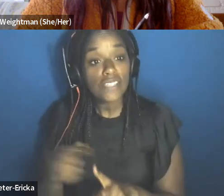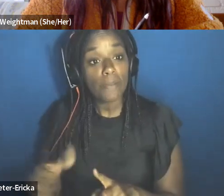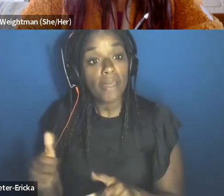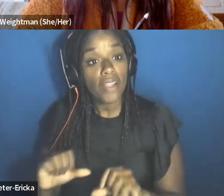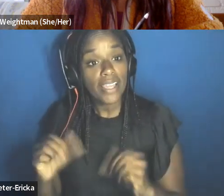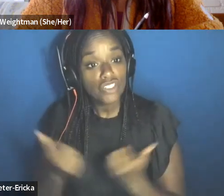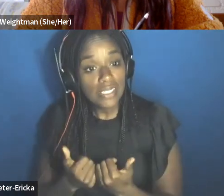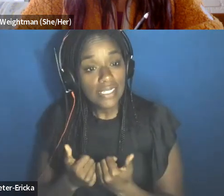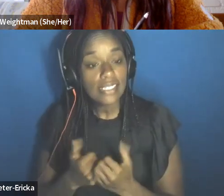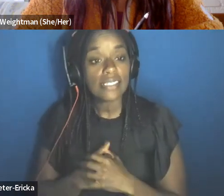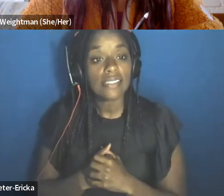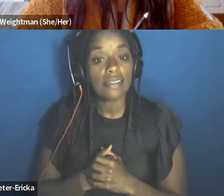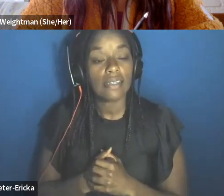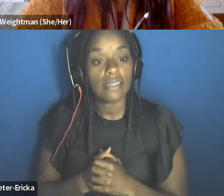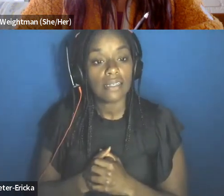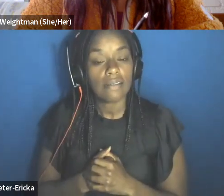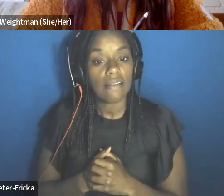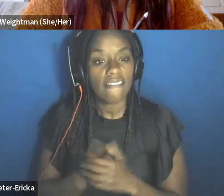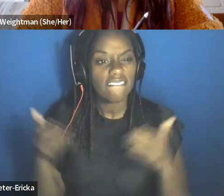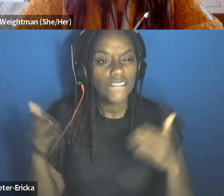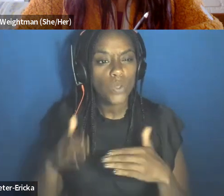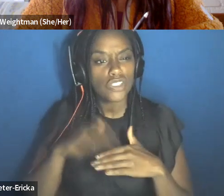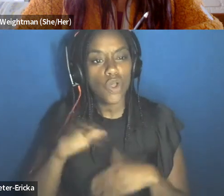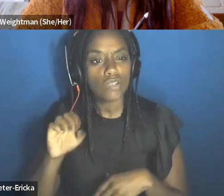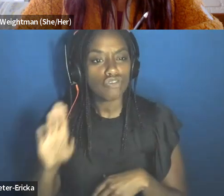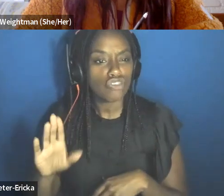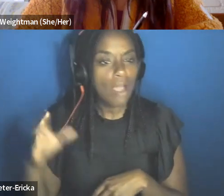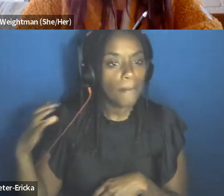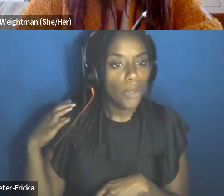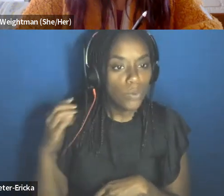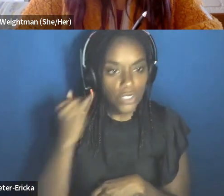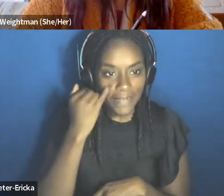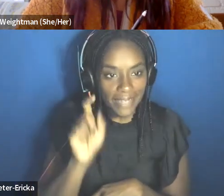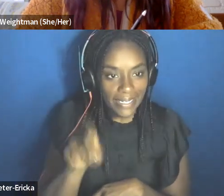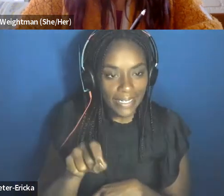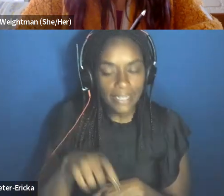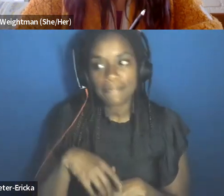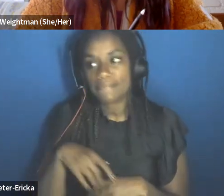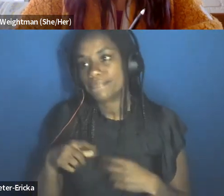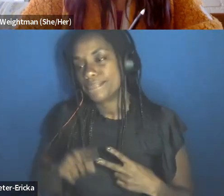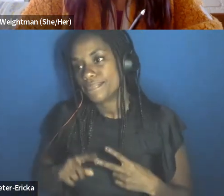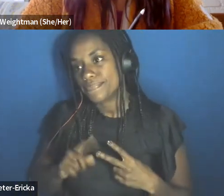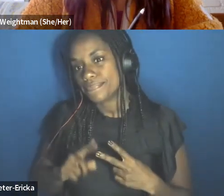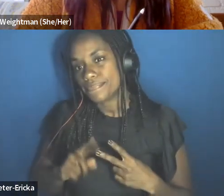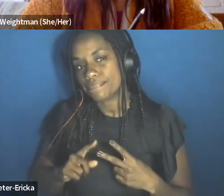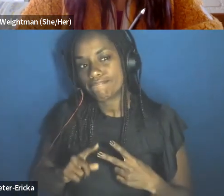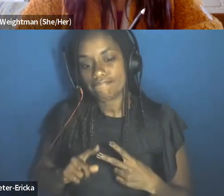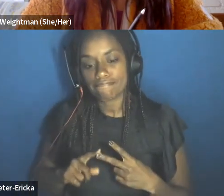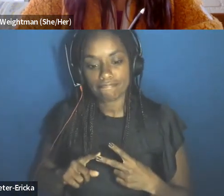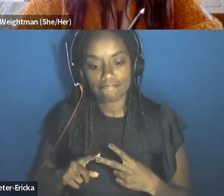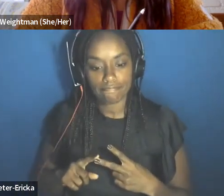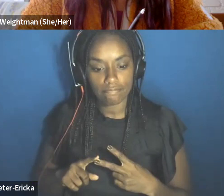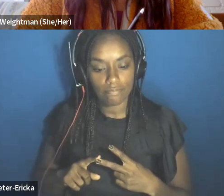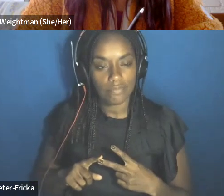agencies geared towards like job coaching if they needed it, like Alta